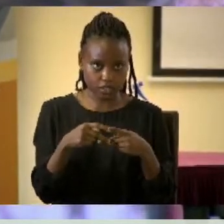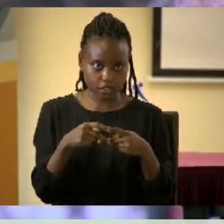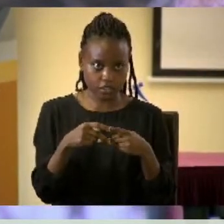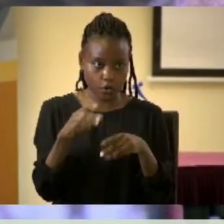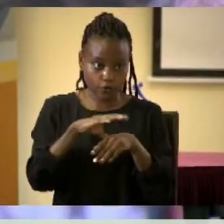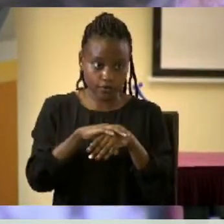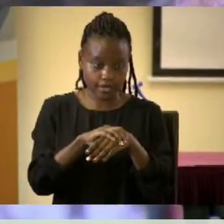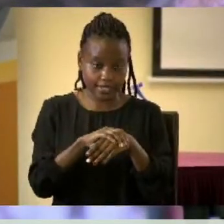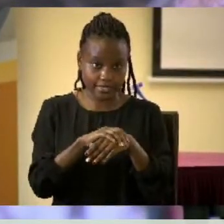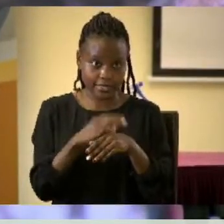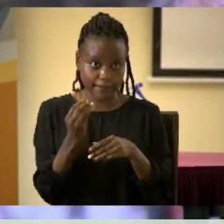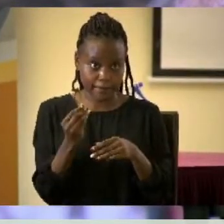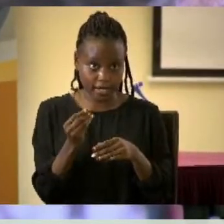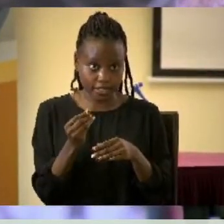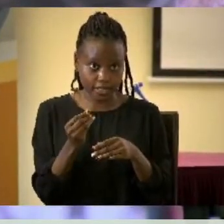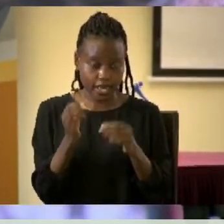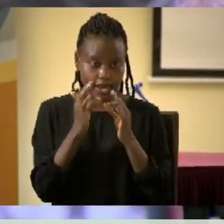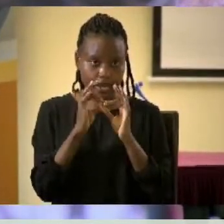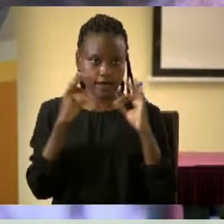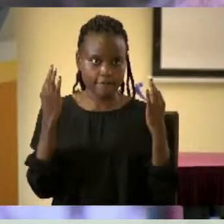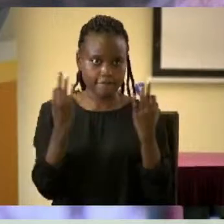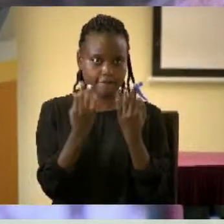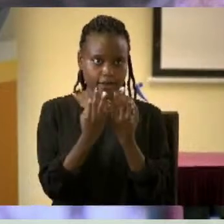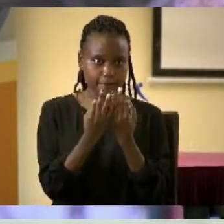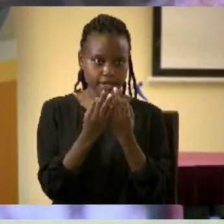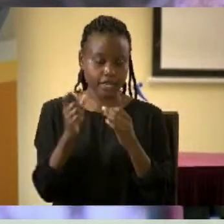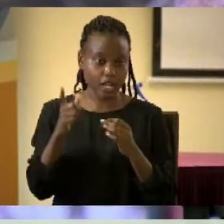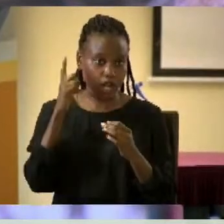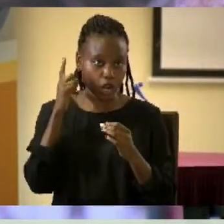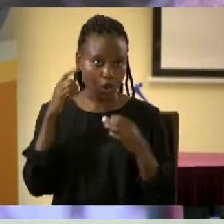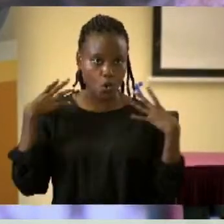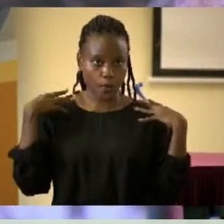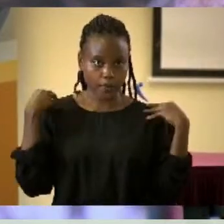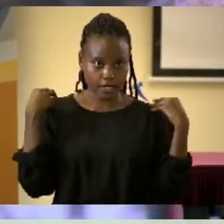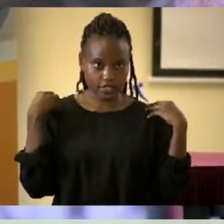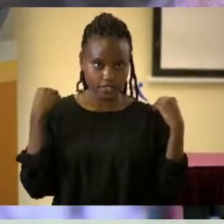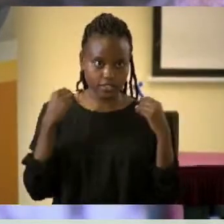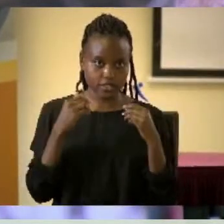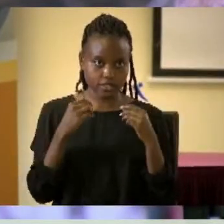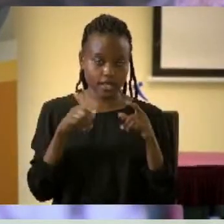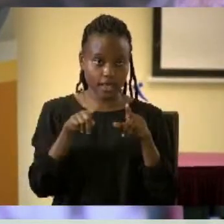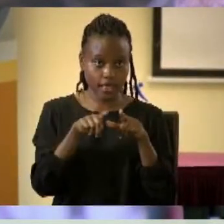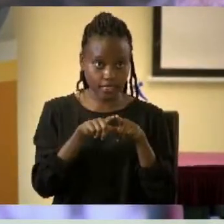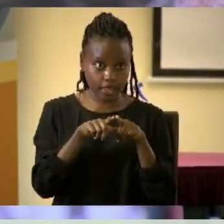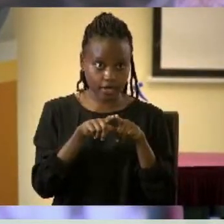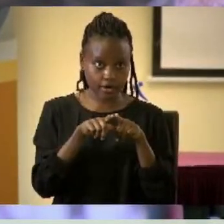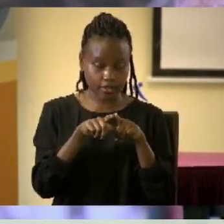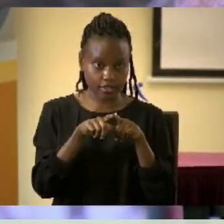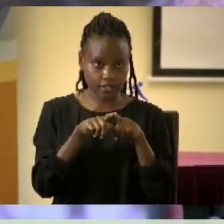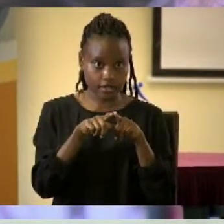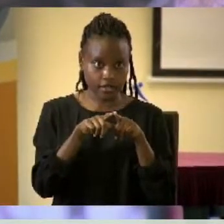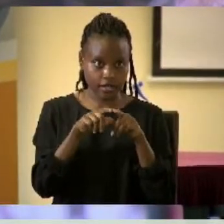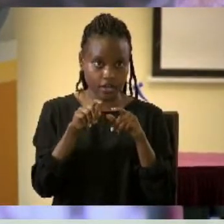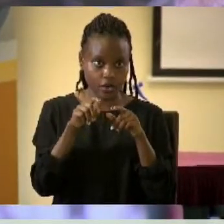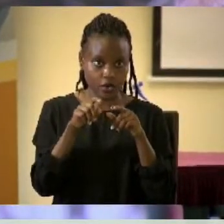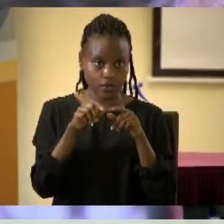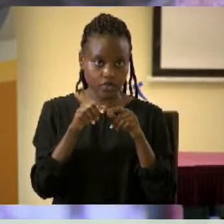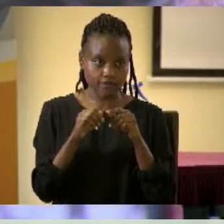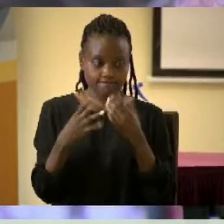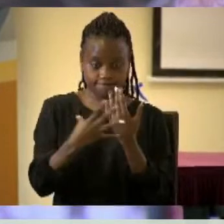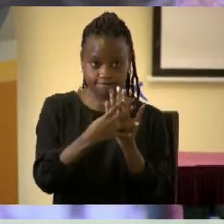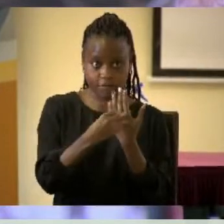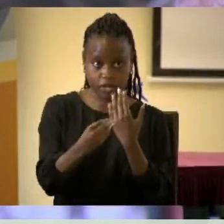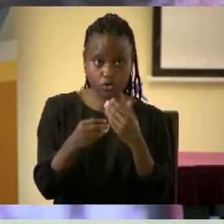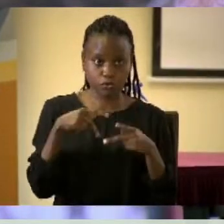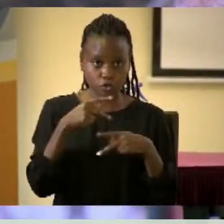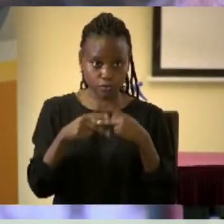and family law practice. The Family Division also unveiled a simplified code on the adoption process for those